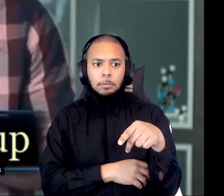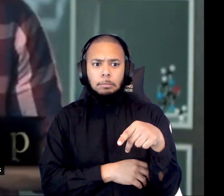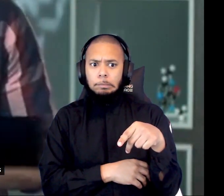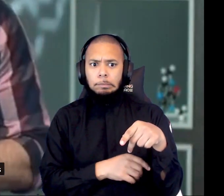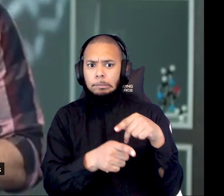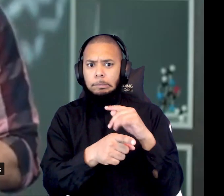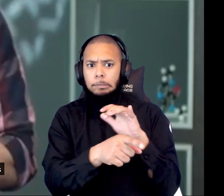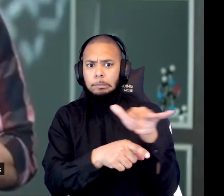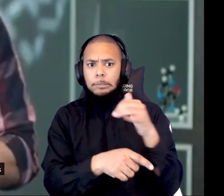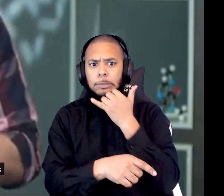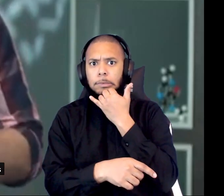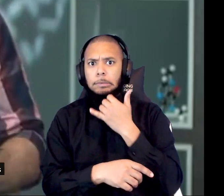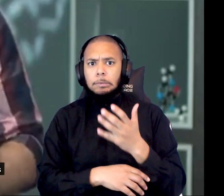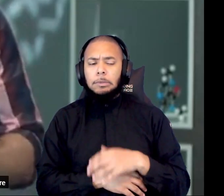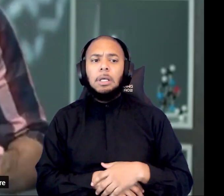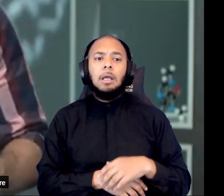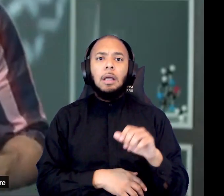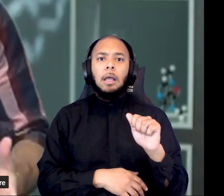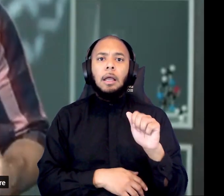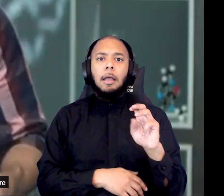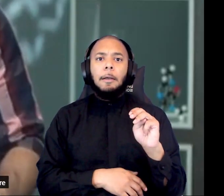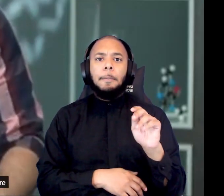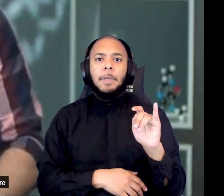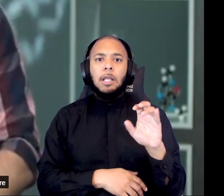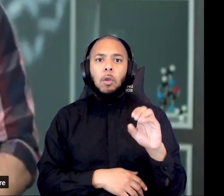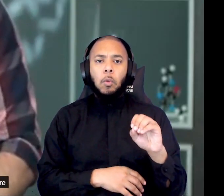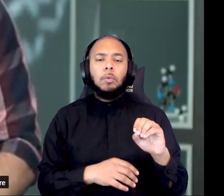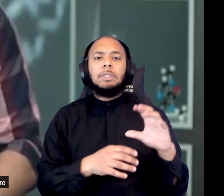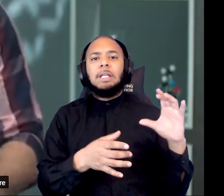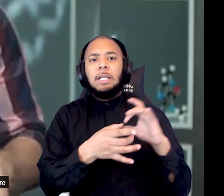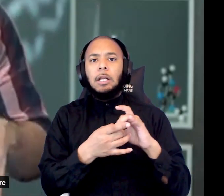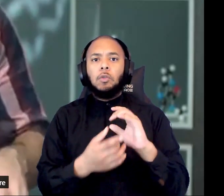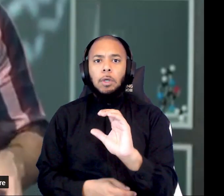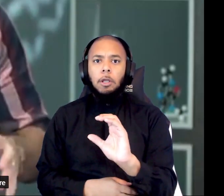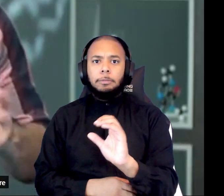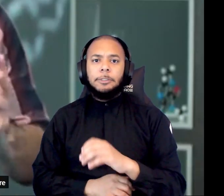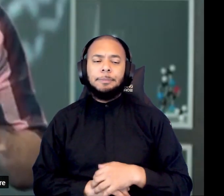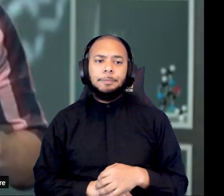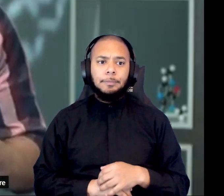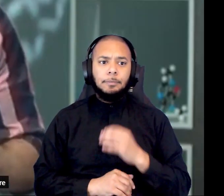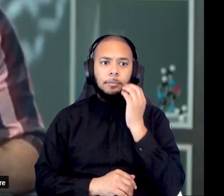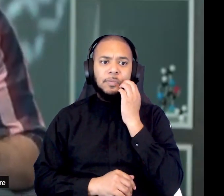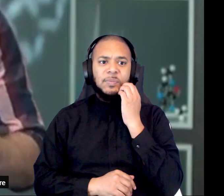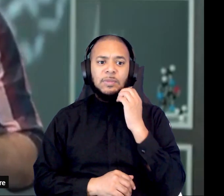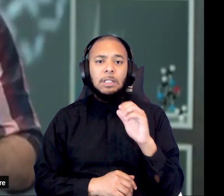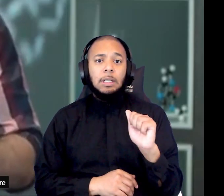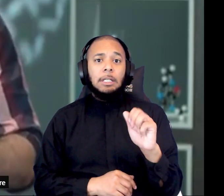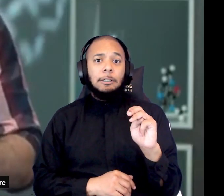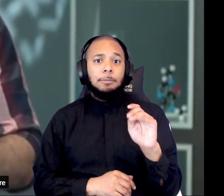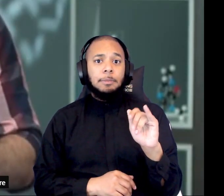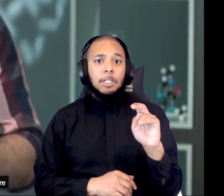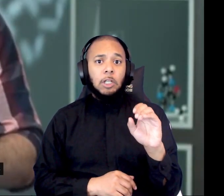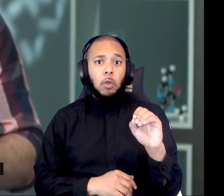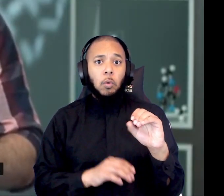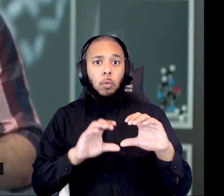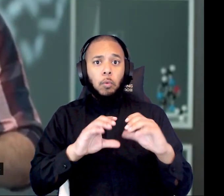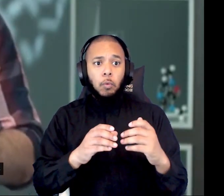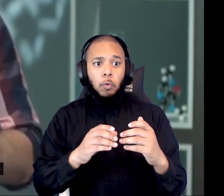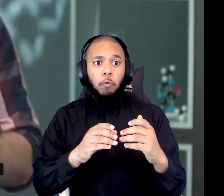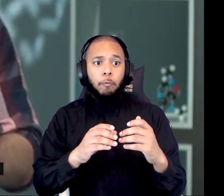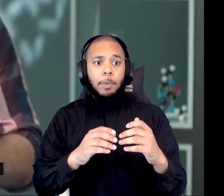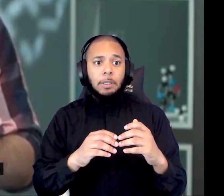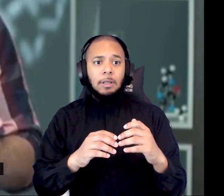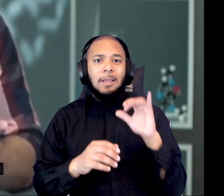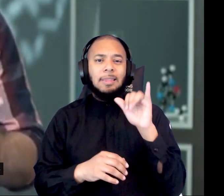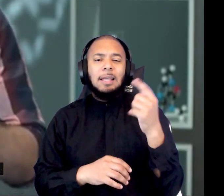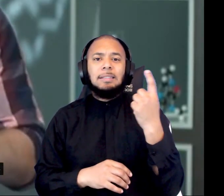atoms and a carbon skeleton. So these can get a little bit tricky, but in an amino group, that's an amino that you're going to see,